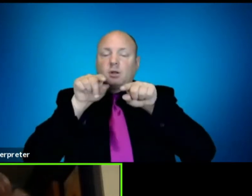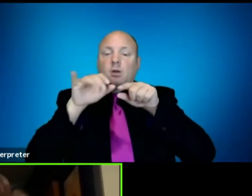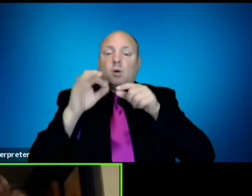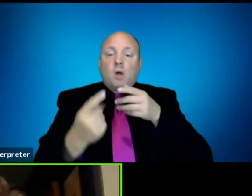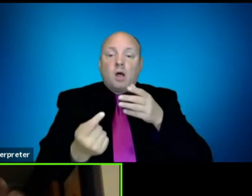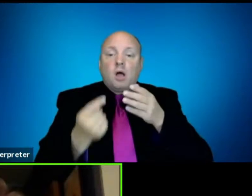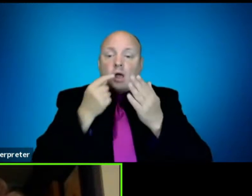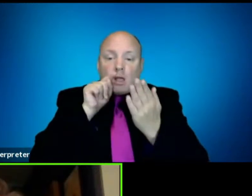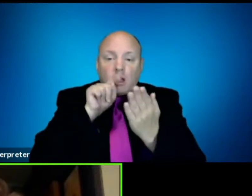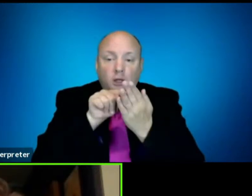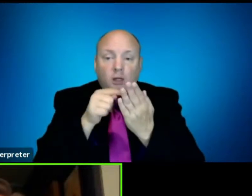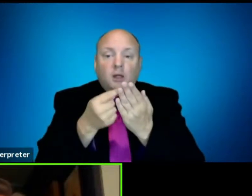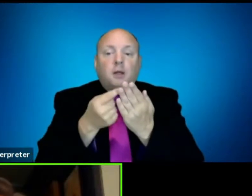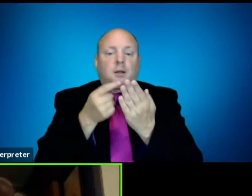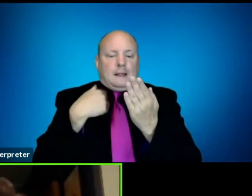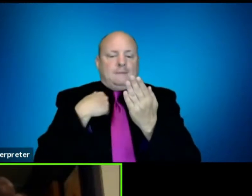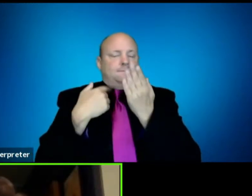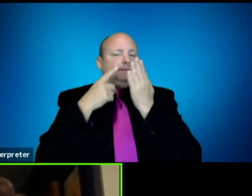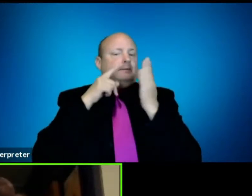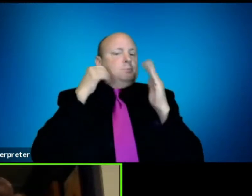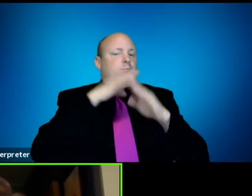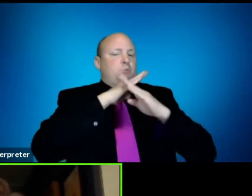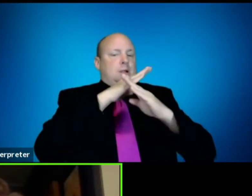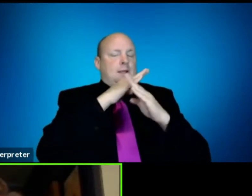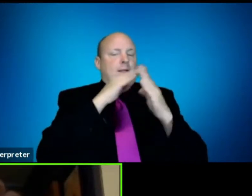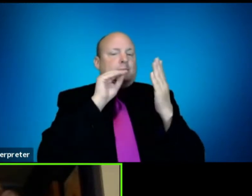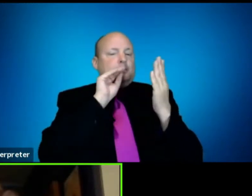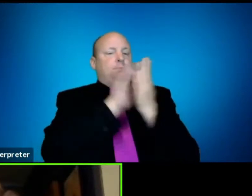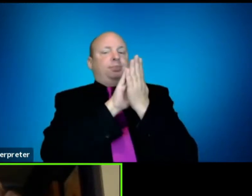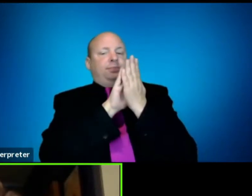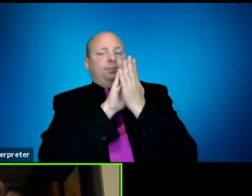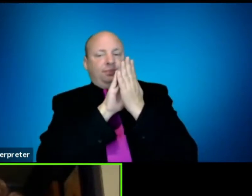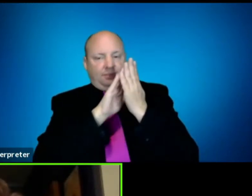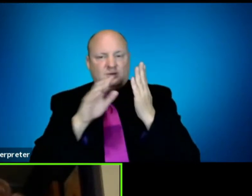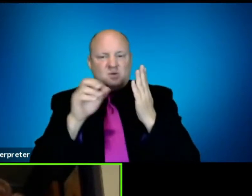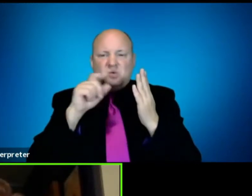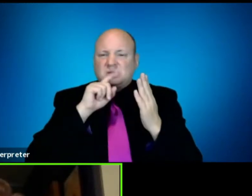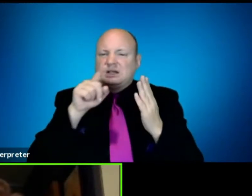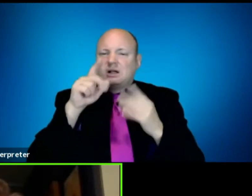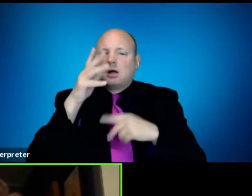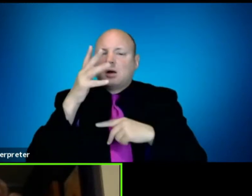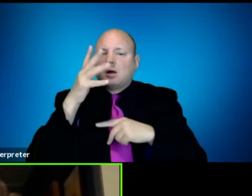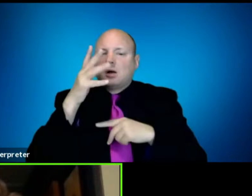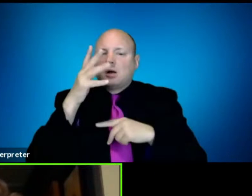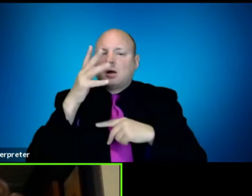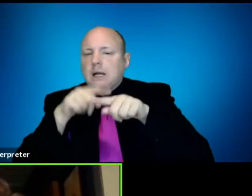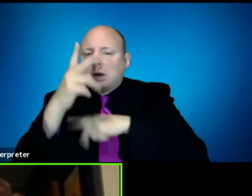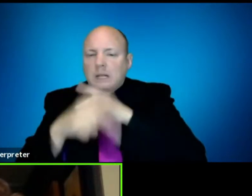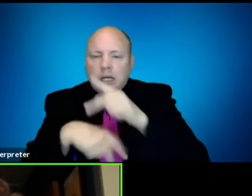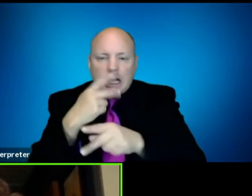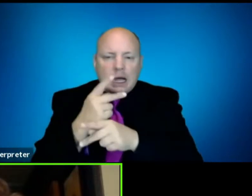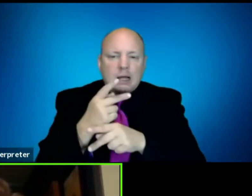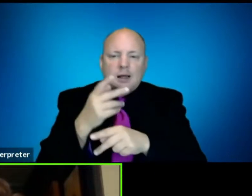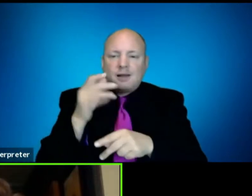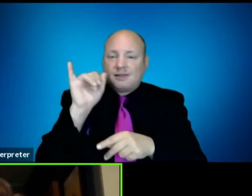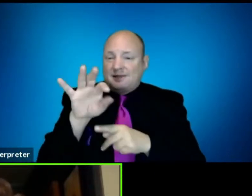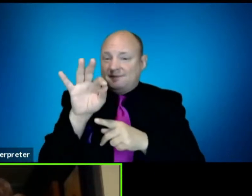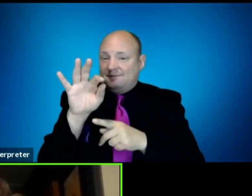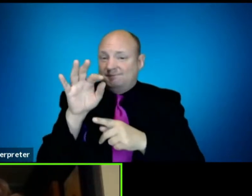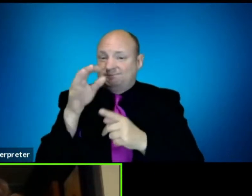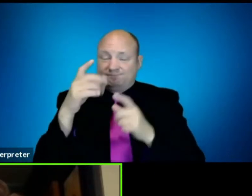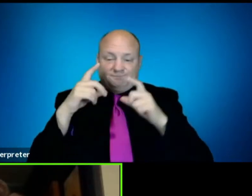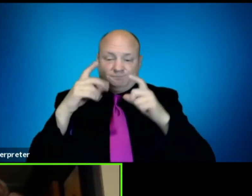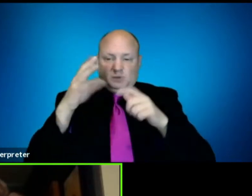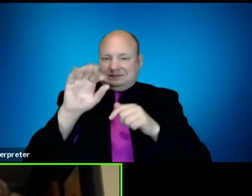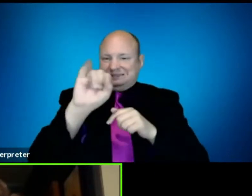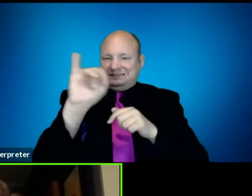100%, and a lot of it depends on the material and the fit. So we ask that when you look at masks, you look for a couple of things.